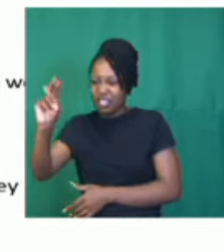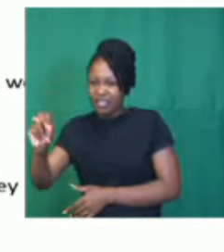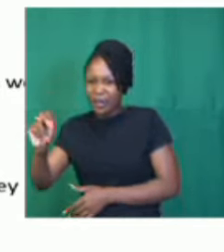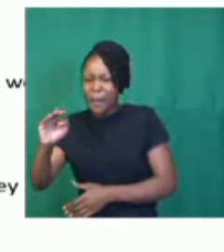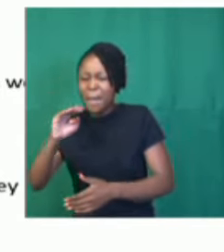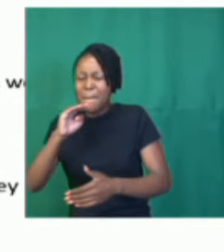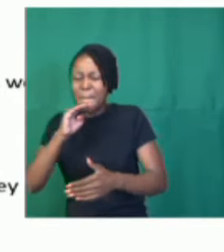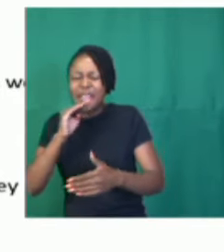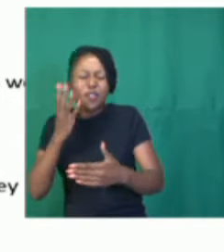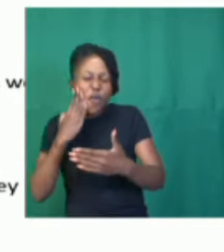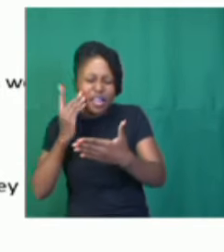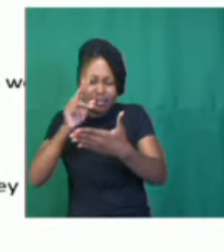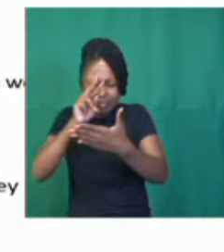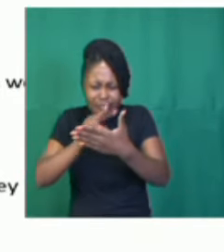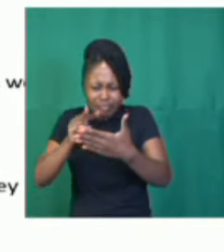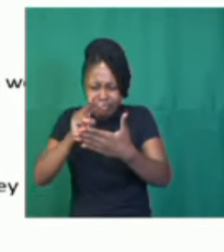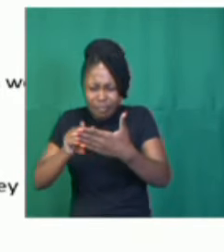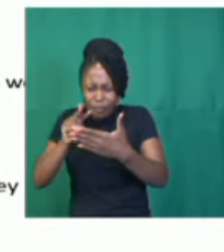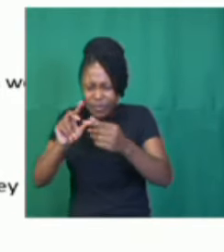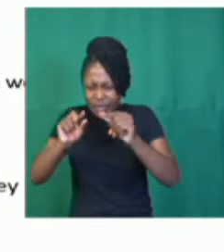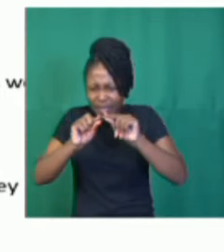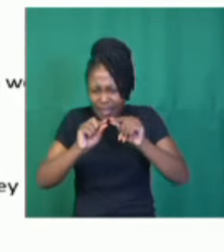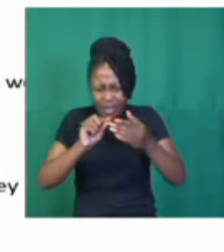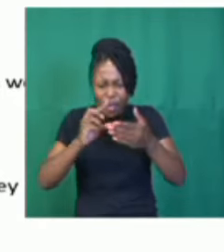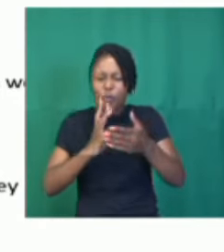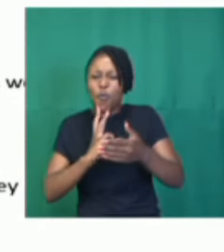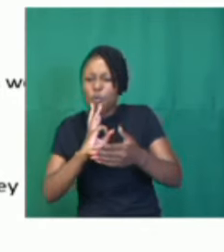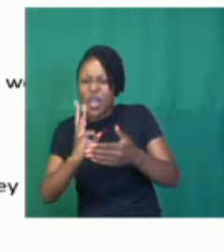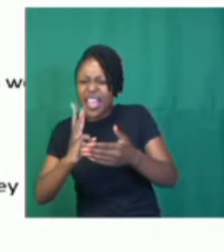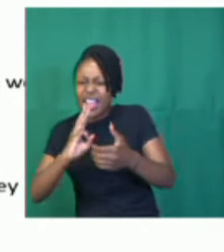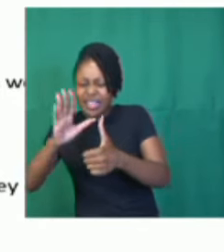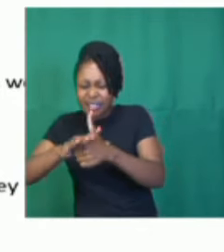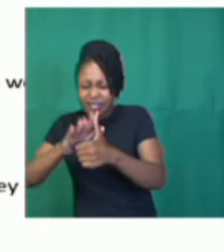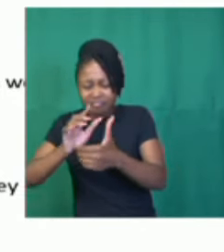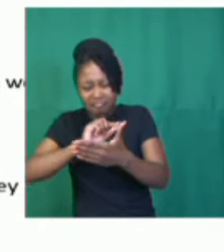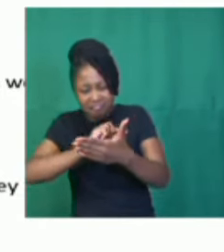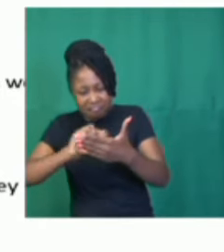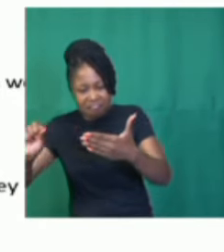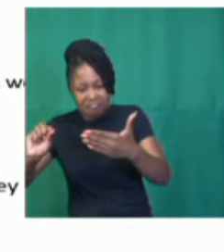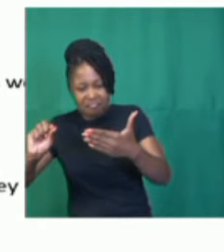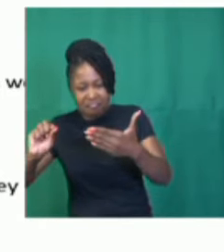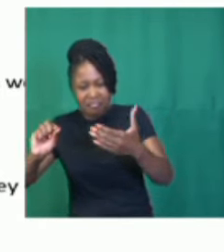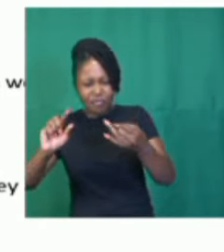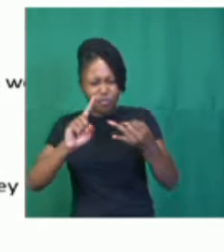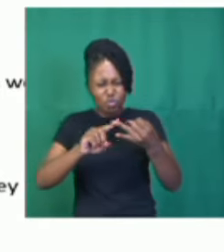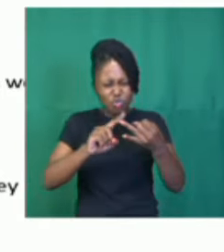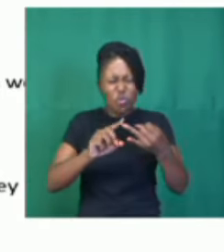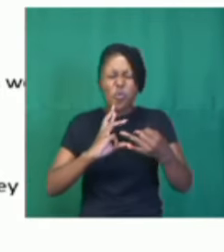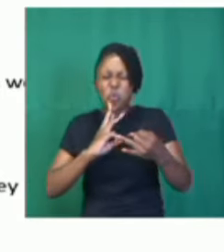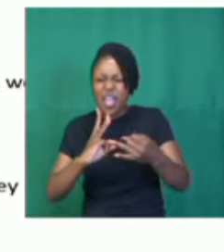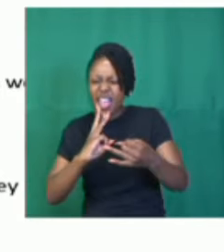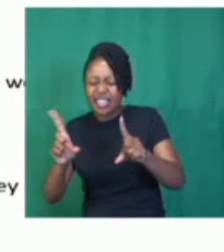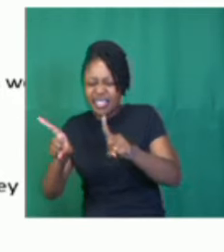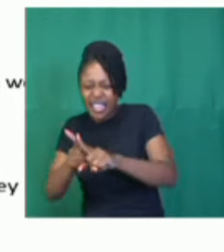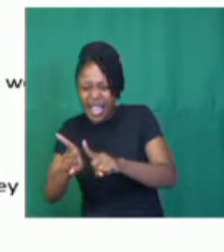in the text. That is, you underline keywords as they appear in the text. You try to find the synonyms. You must know